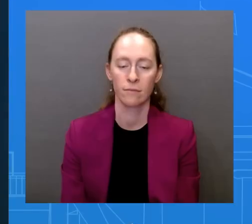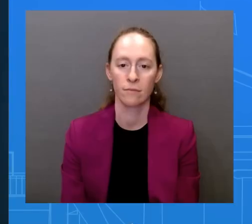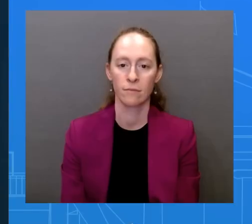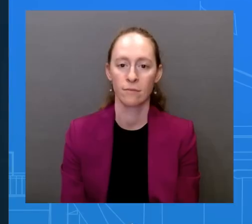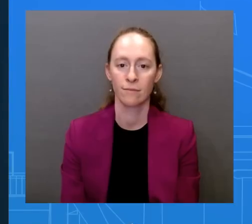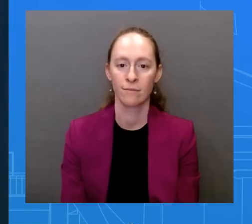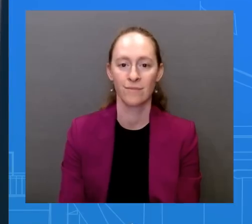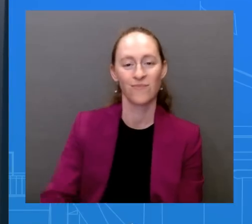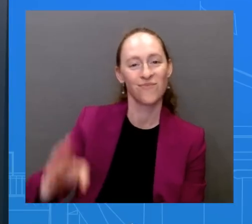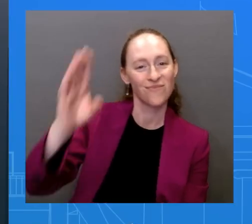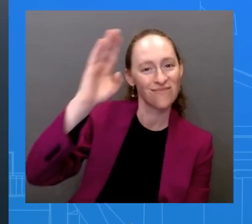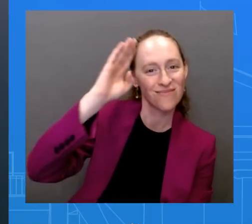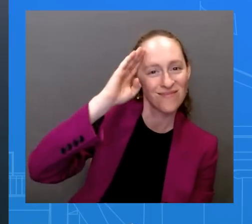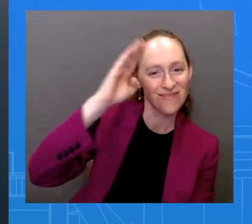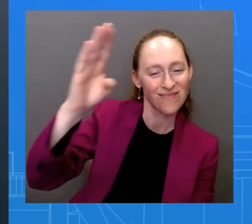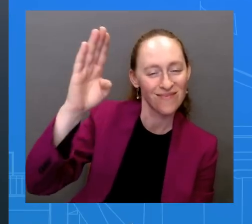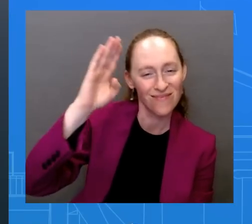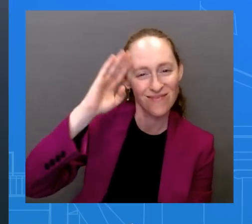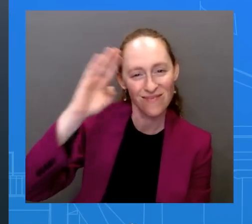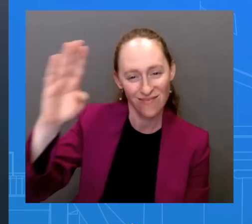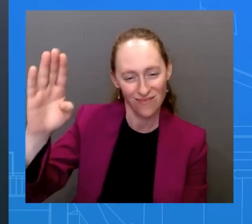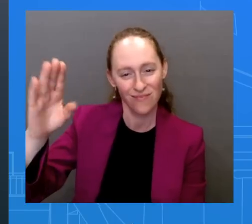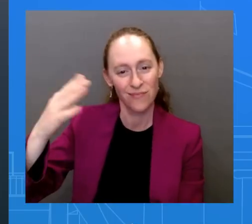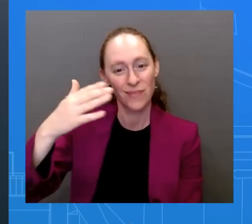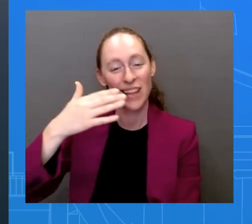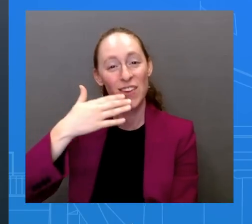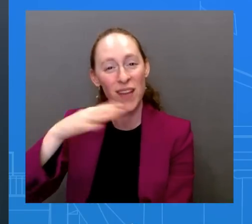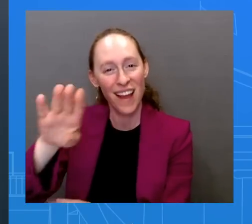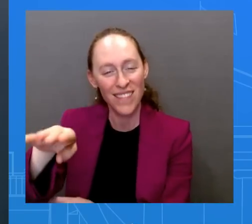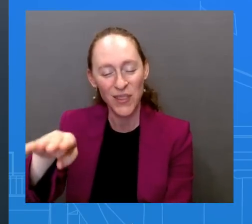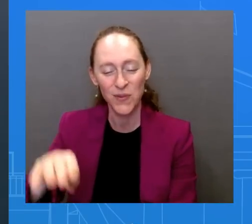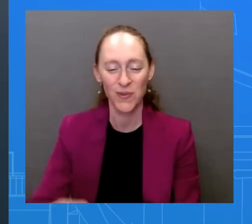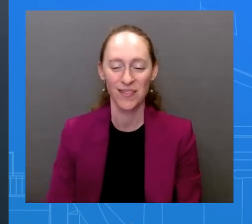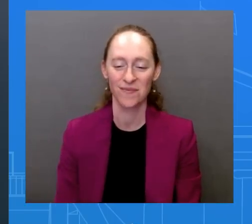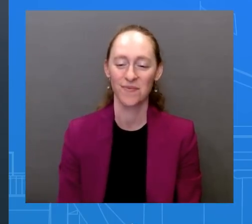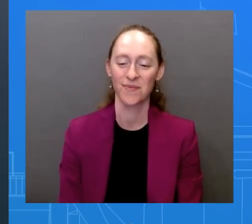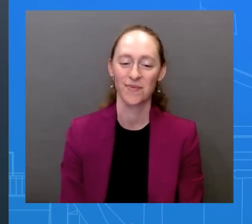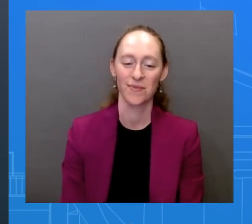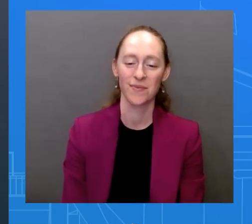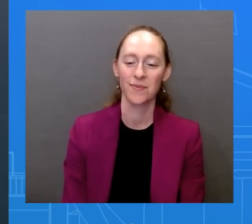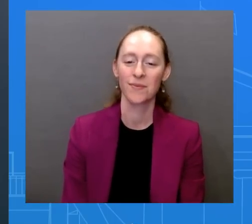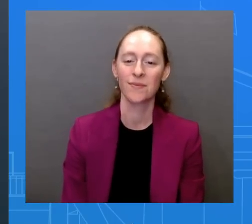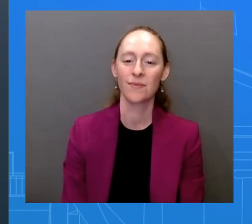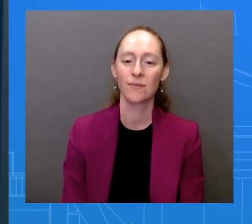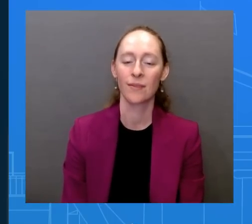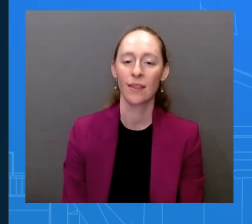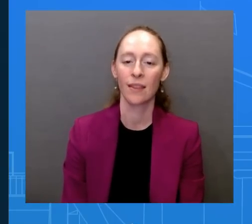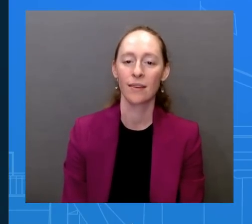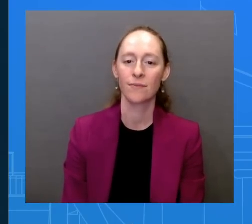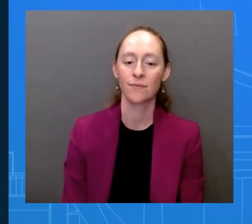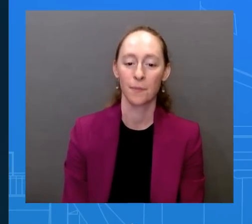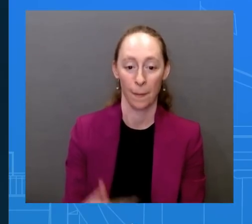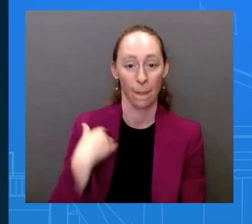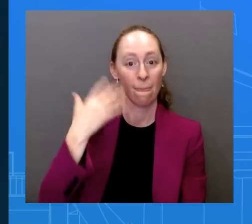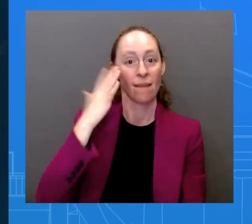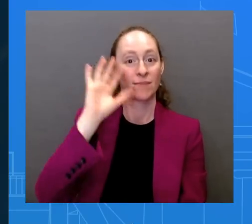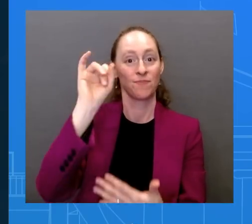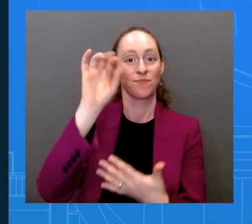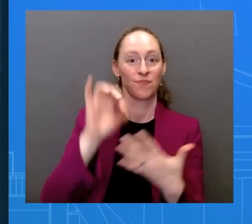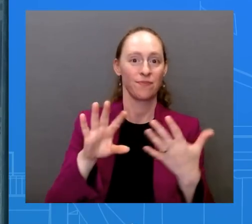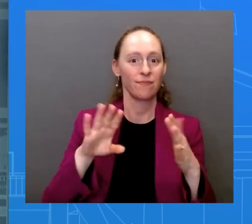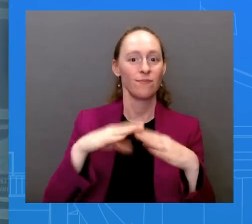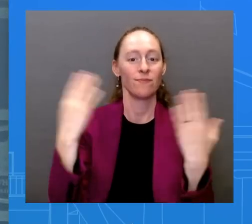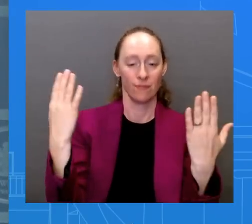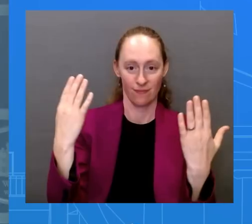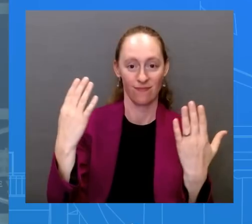Good afternoon, everybody. Okay, a couple things at the top. We would like to announce that President Joe Biden